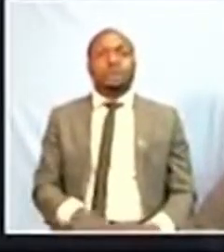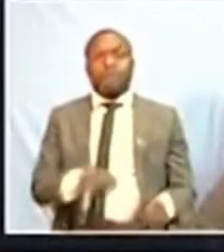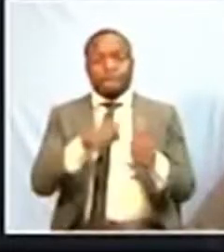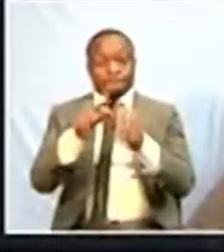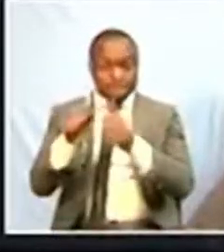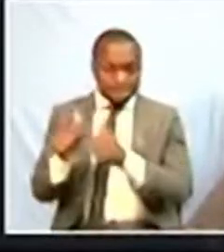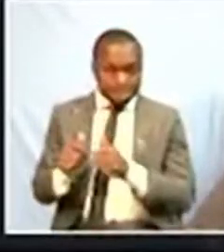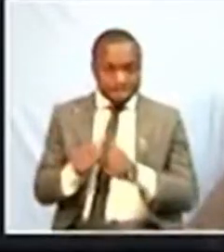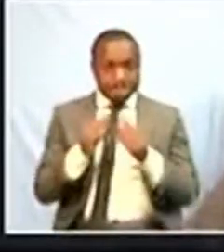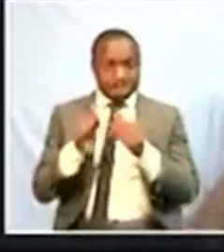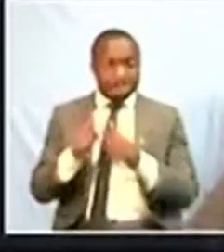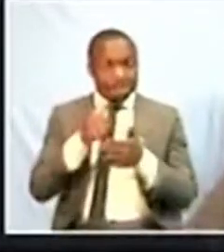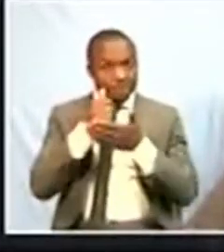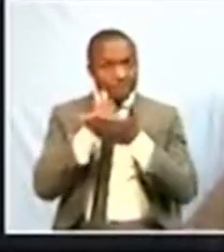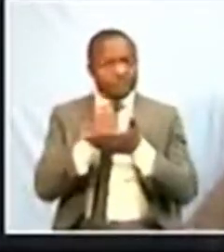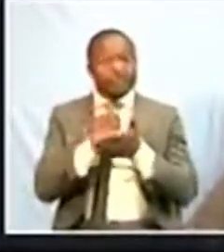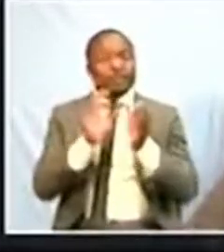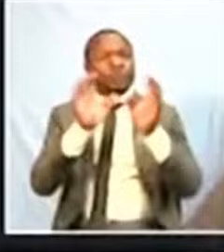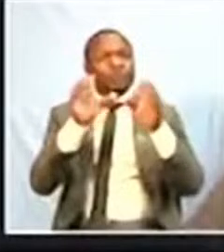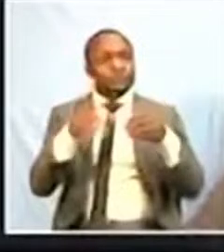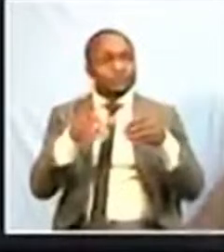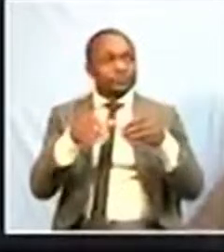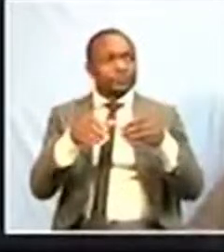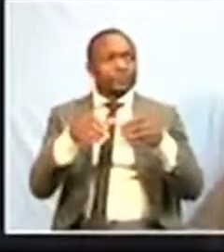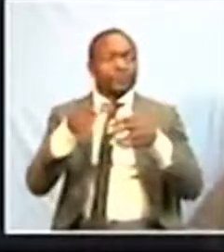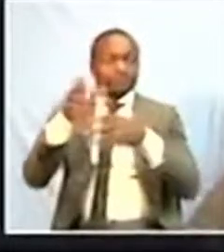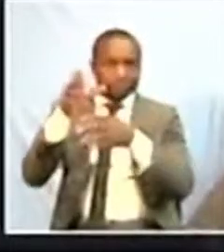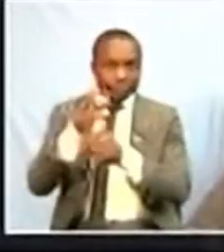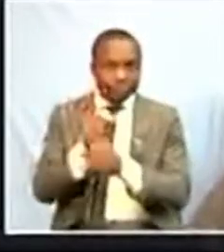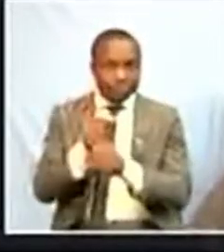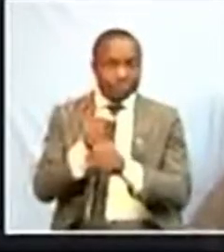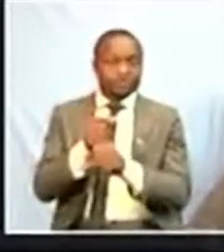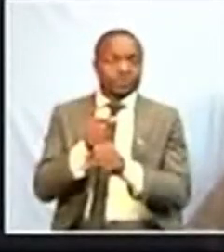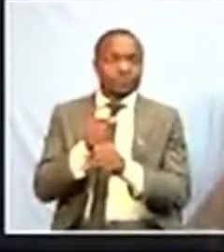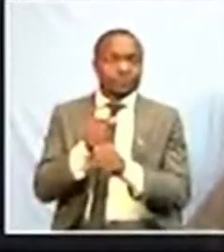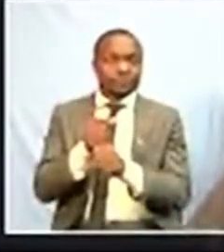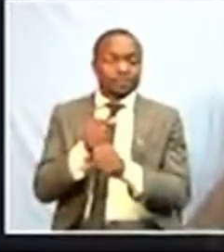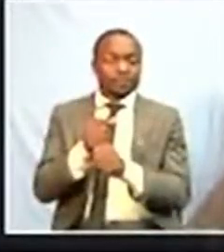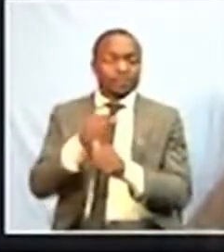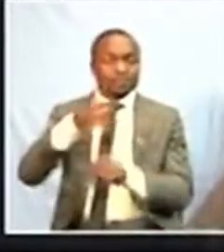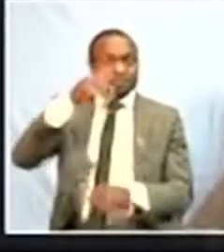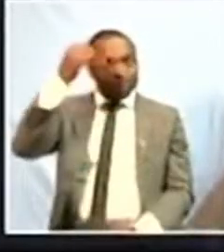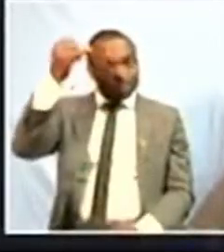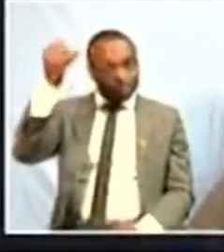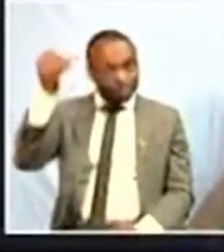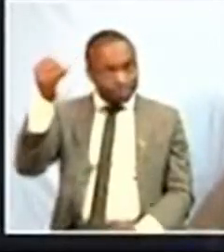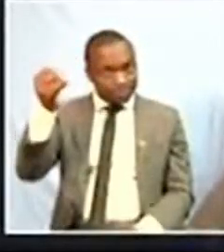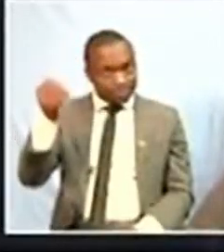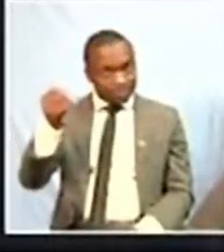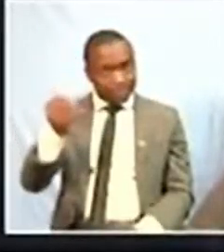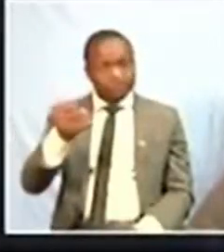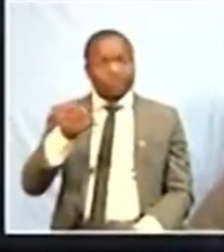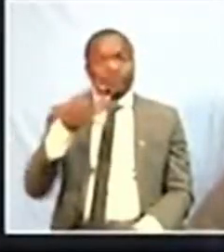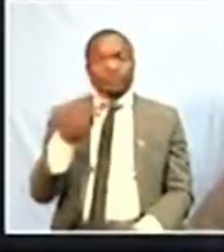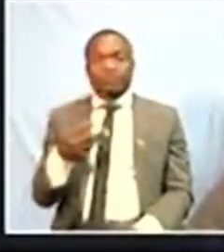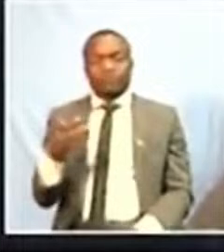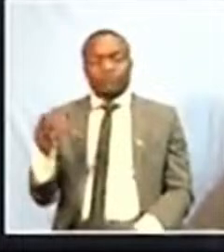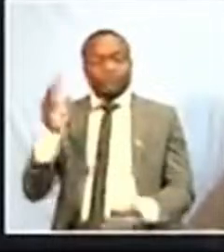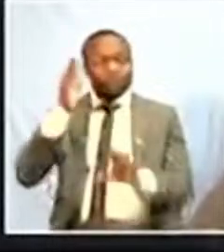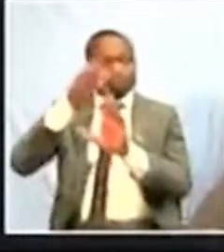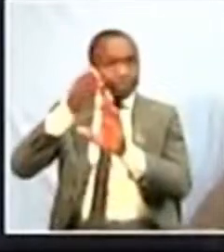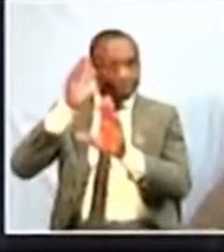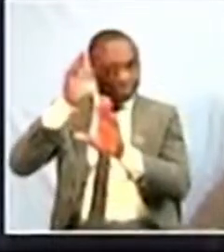activities that we facilitate as council. And so we received the drawings and the material